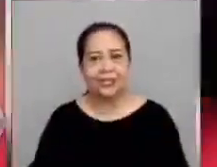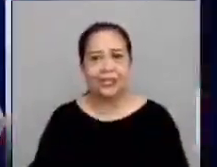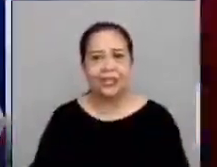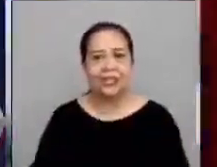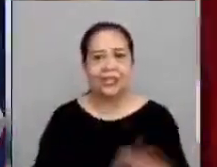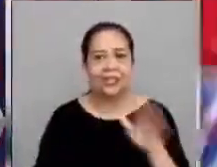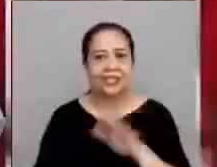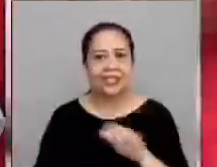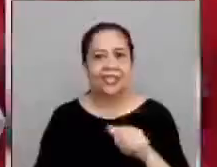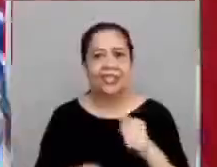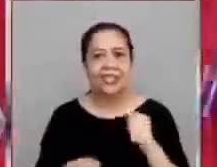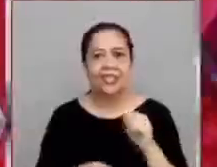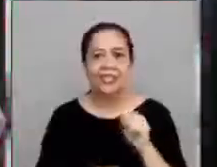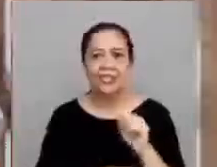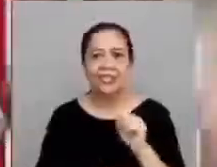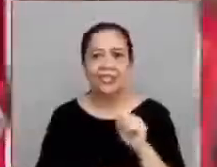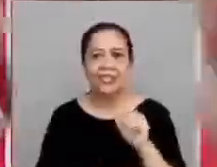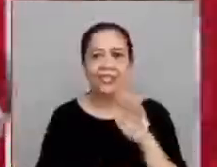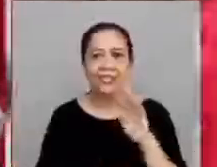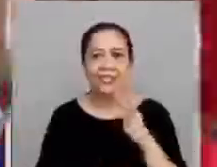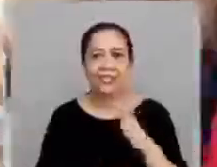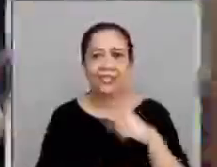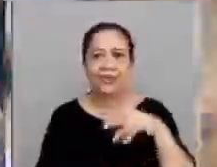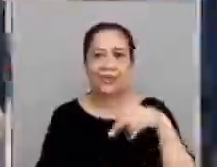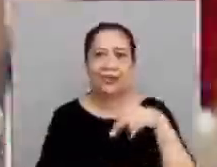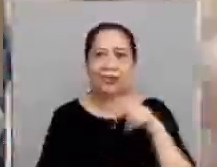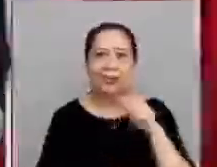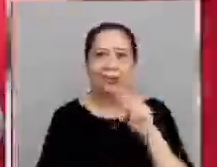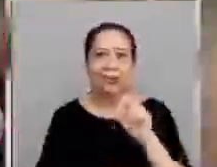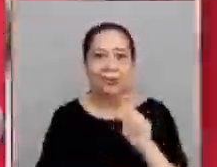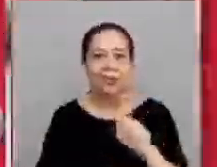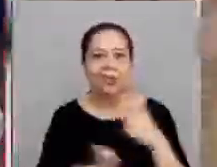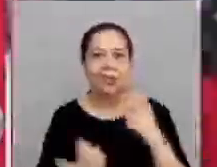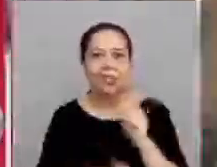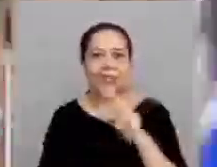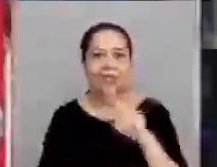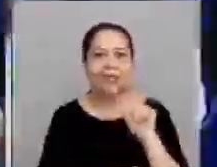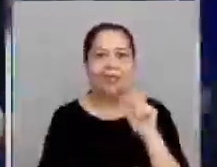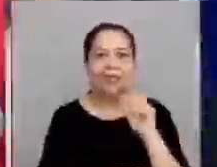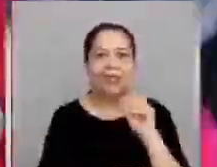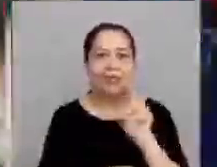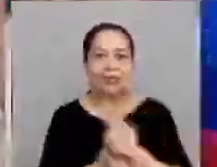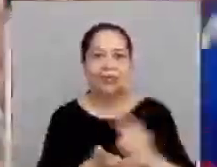complete! Arellano Chiefsquad!